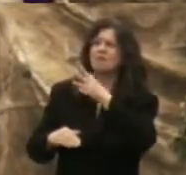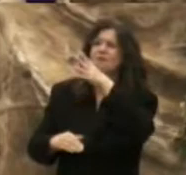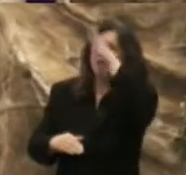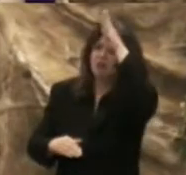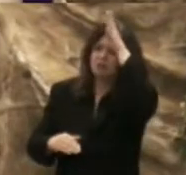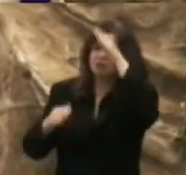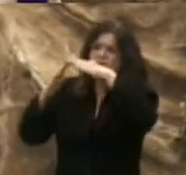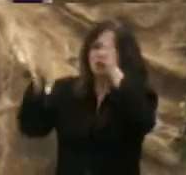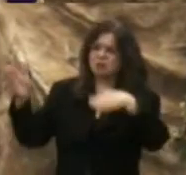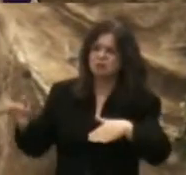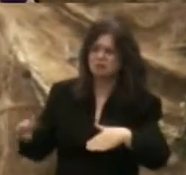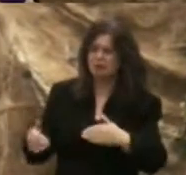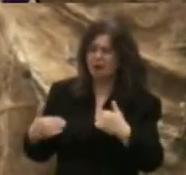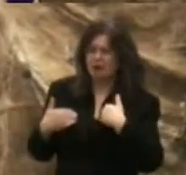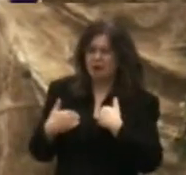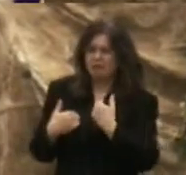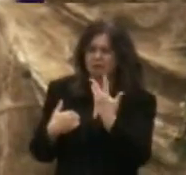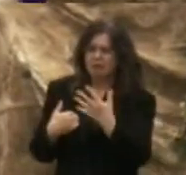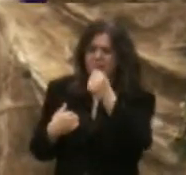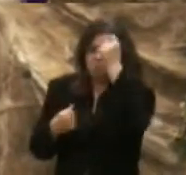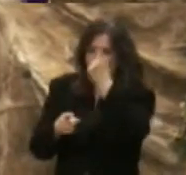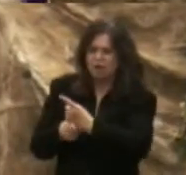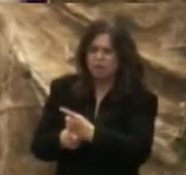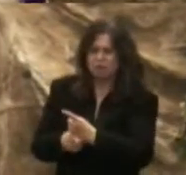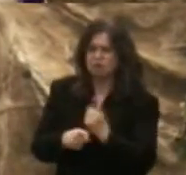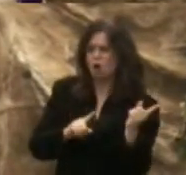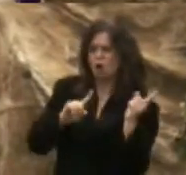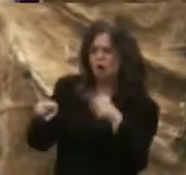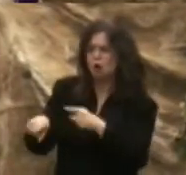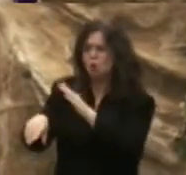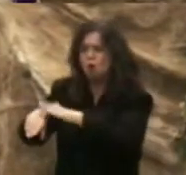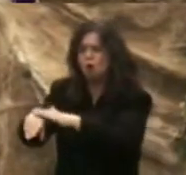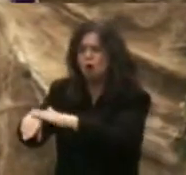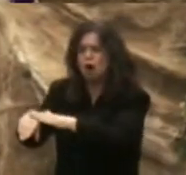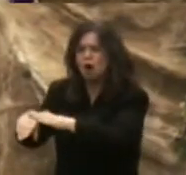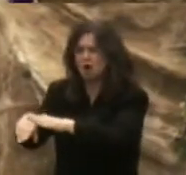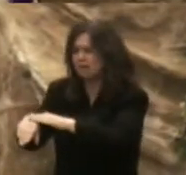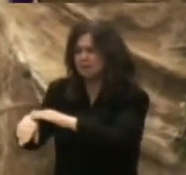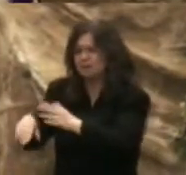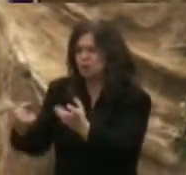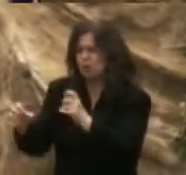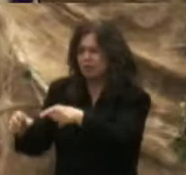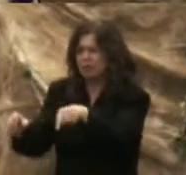he might warn them, and that they might not also come into this place of torment."